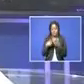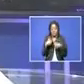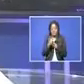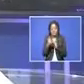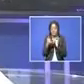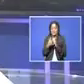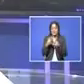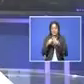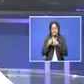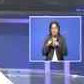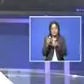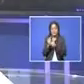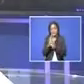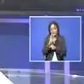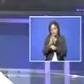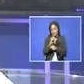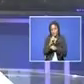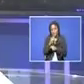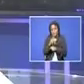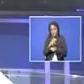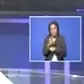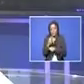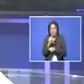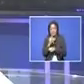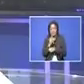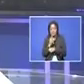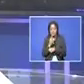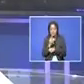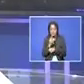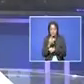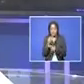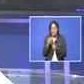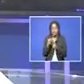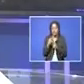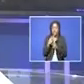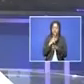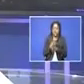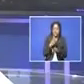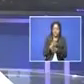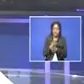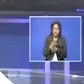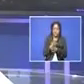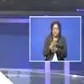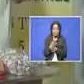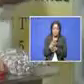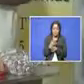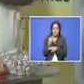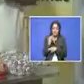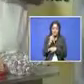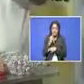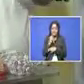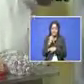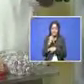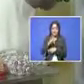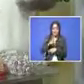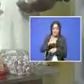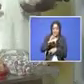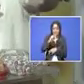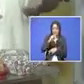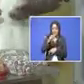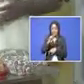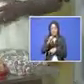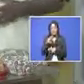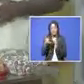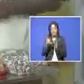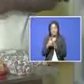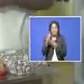getting a fox mint or, you know, just a regular old candy cane? It's beaming. Mortimer Candy is celebrating 90 years next